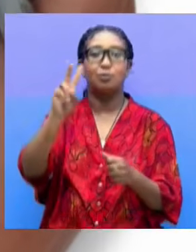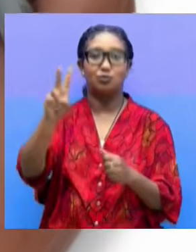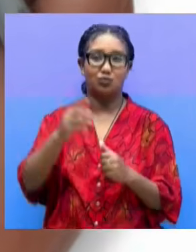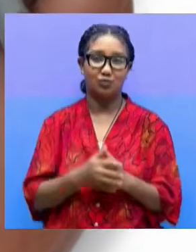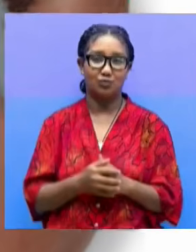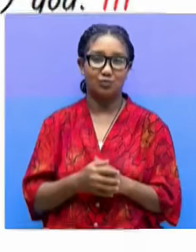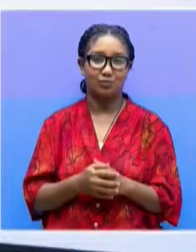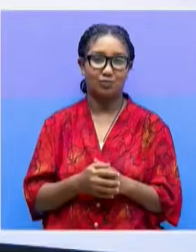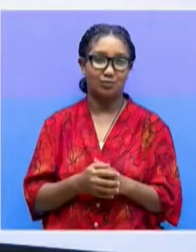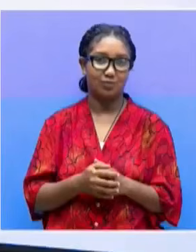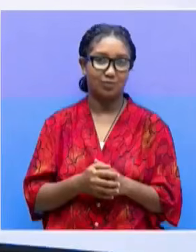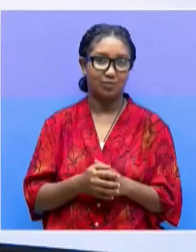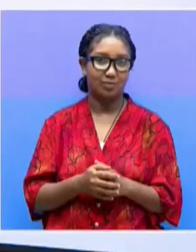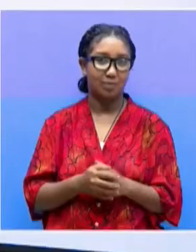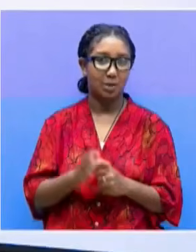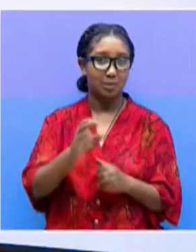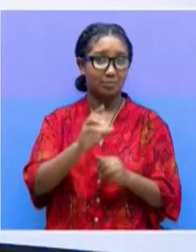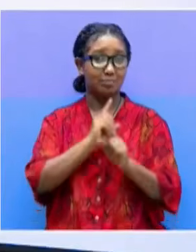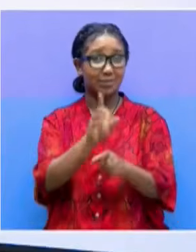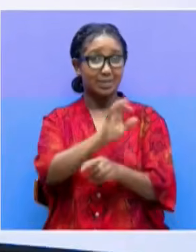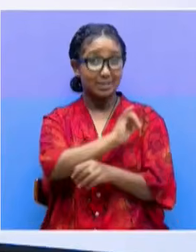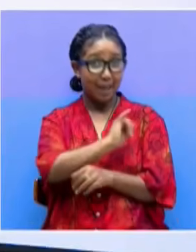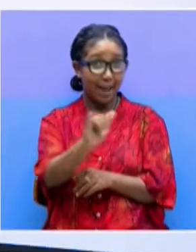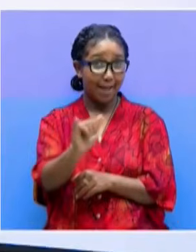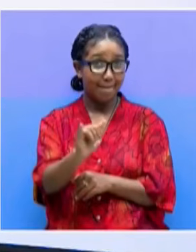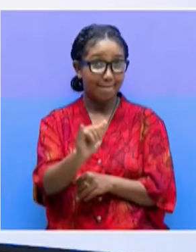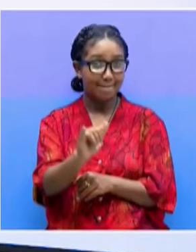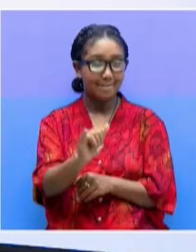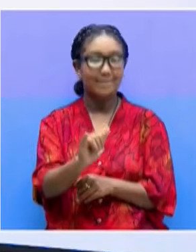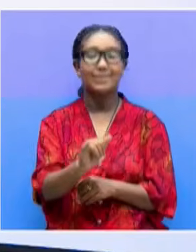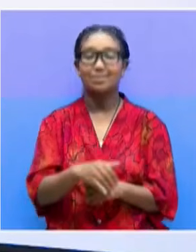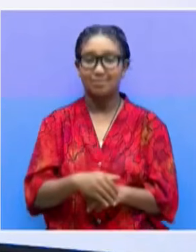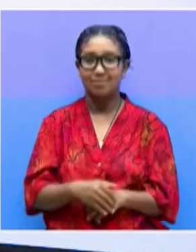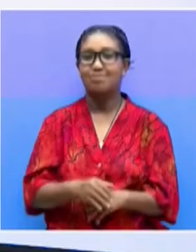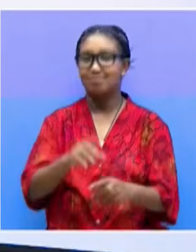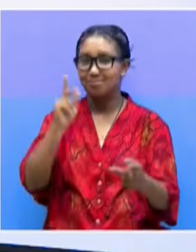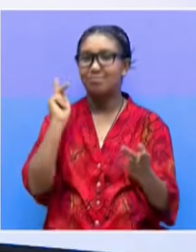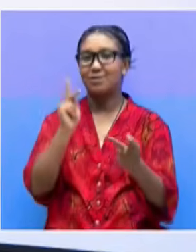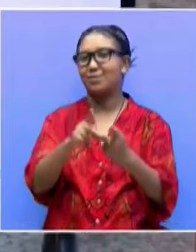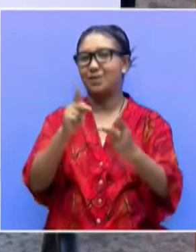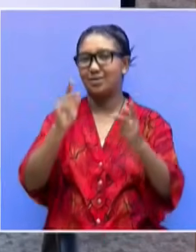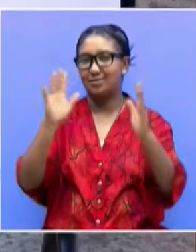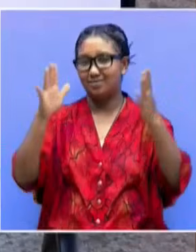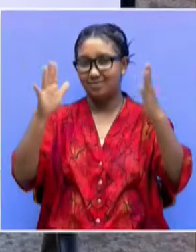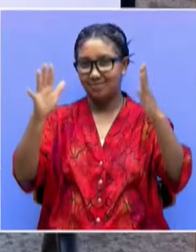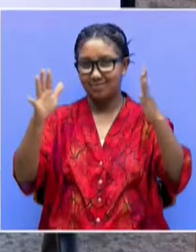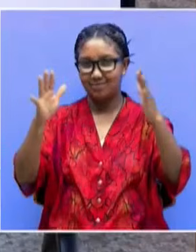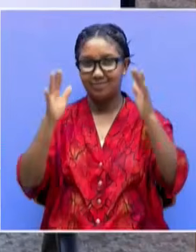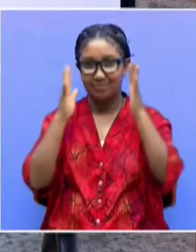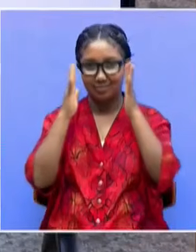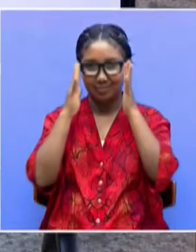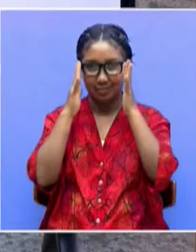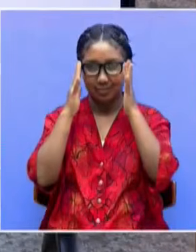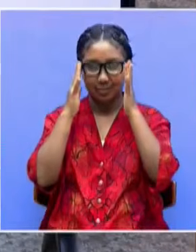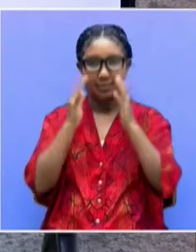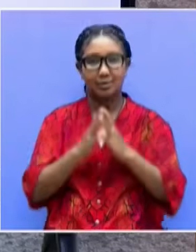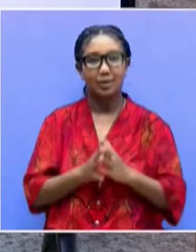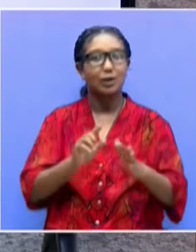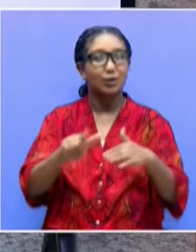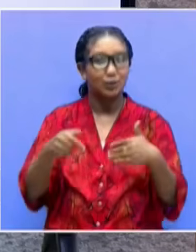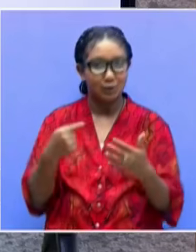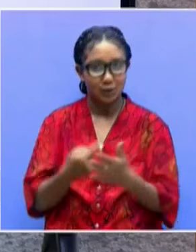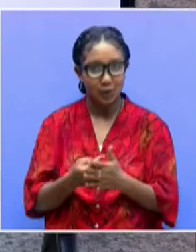2. If you have done correctly this sentence, that means you are perfect with conditionals.